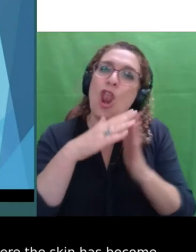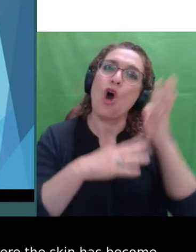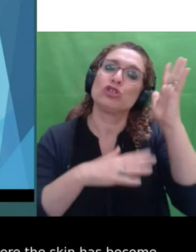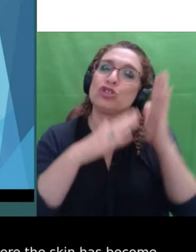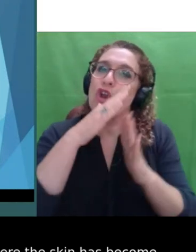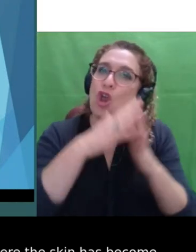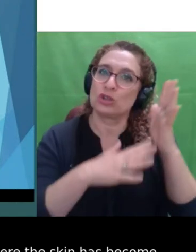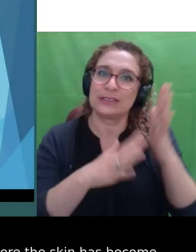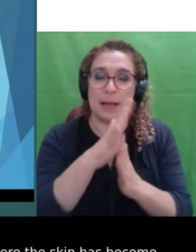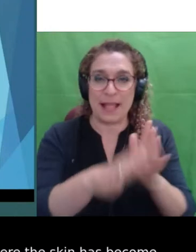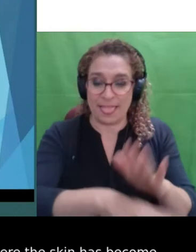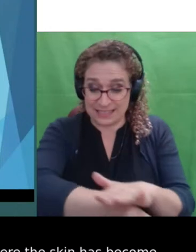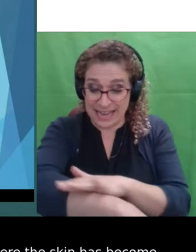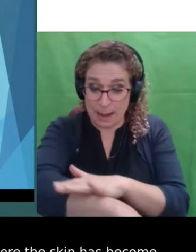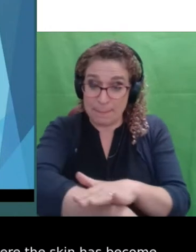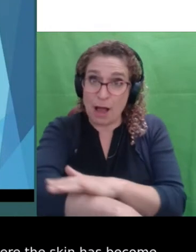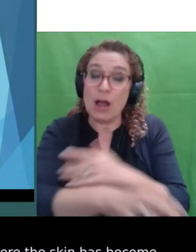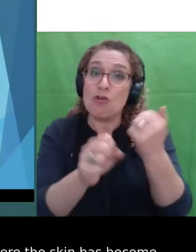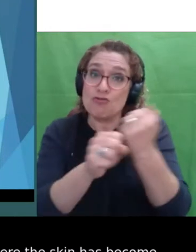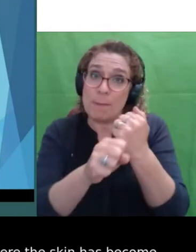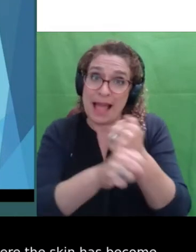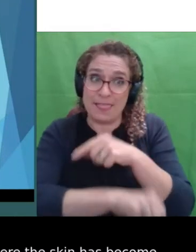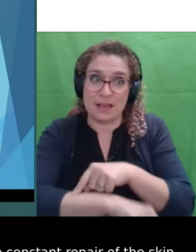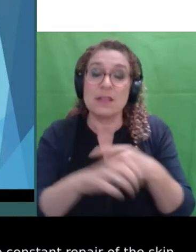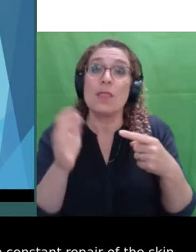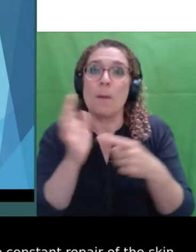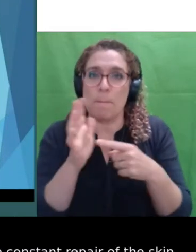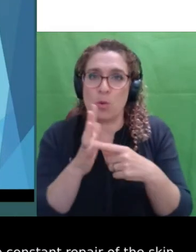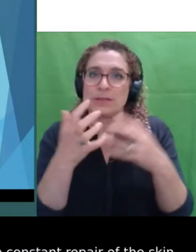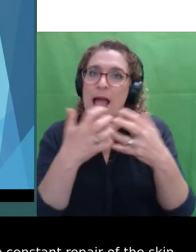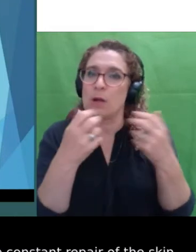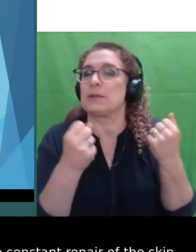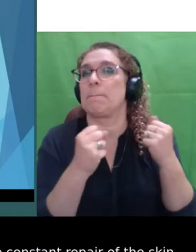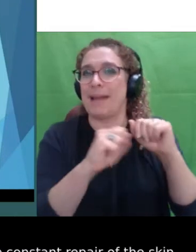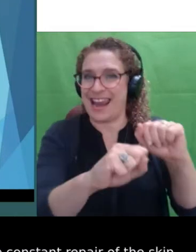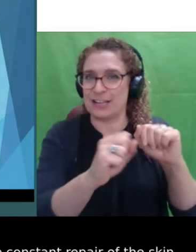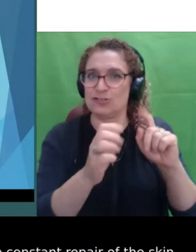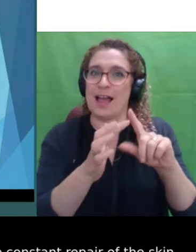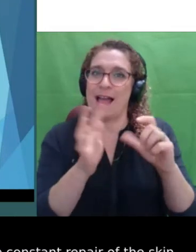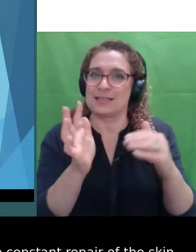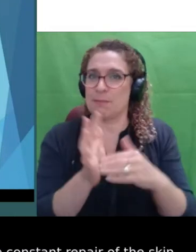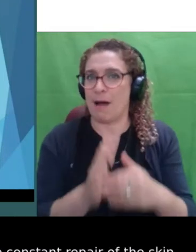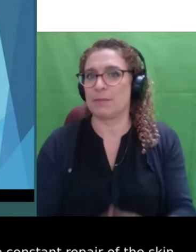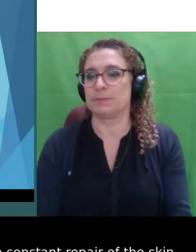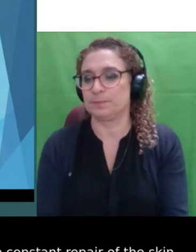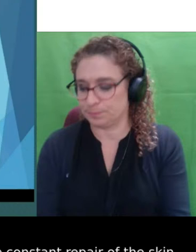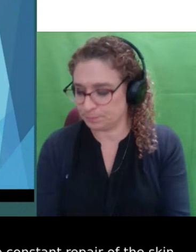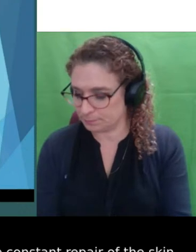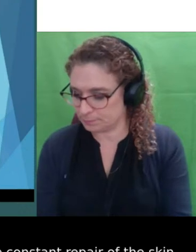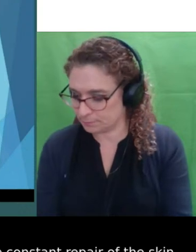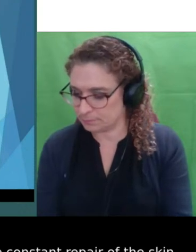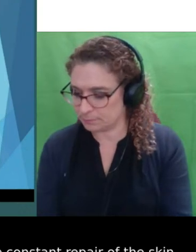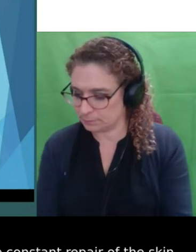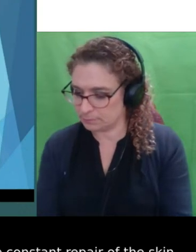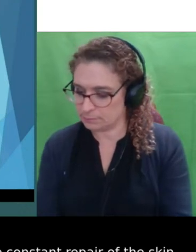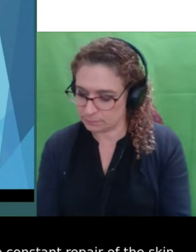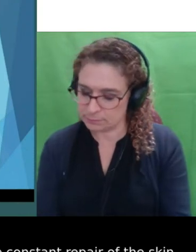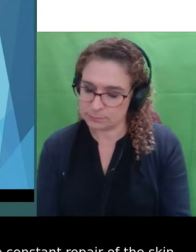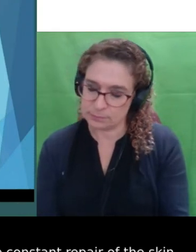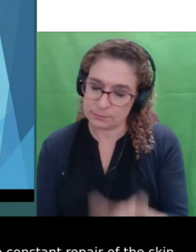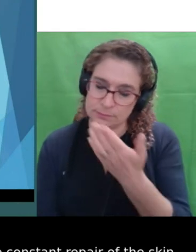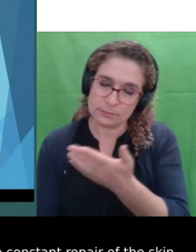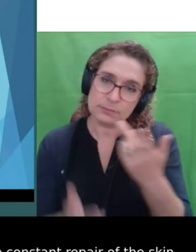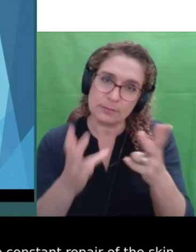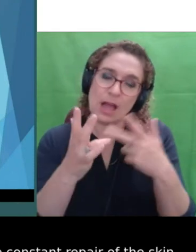important lines of management in eczema and so this is another graph that's very